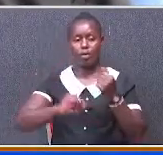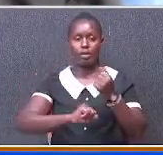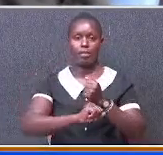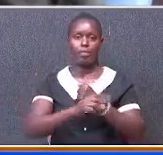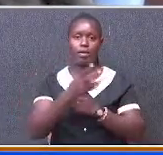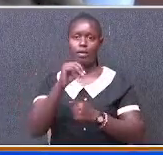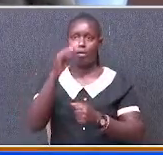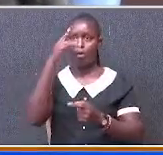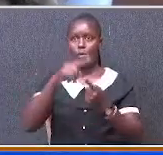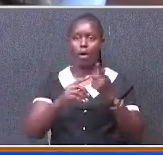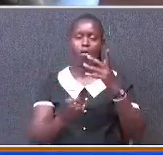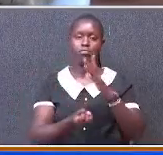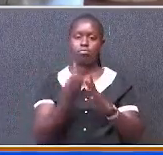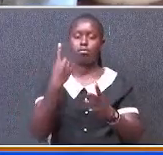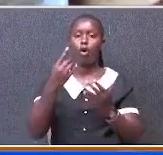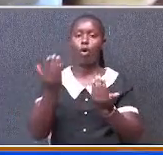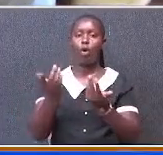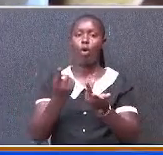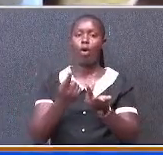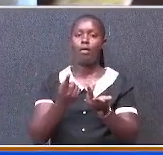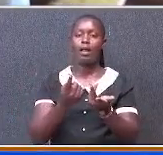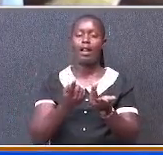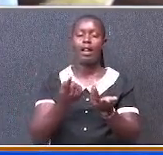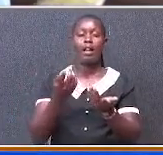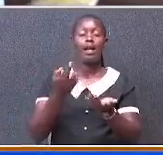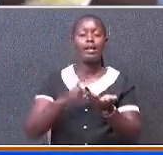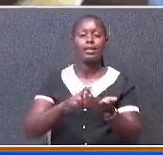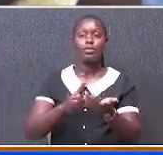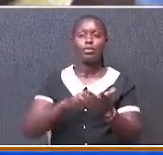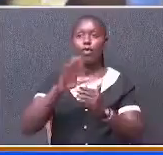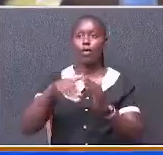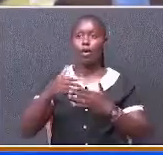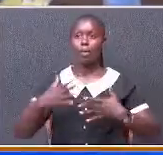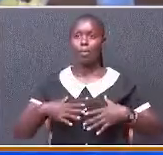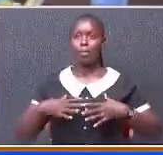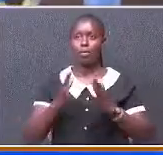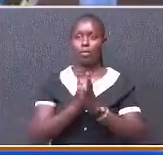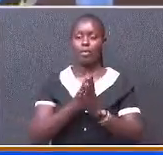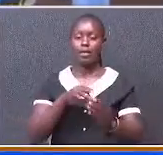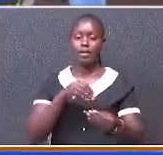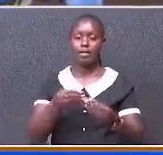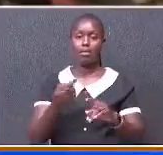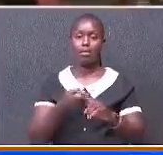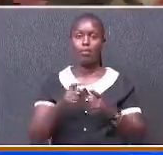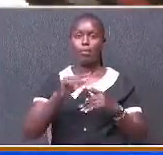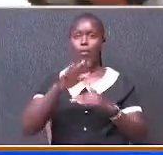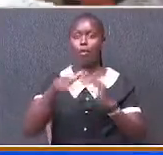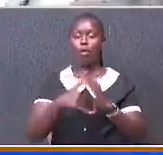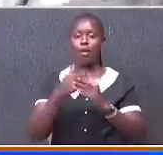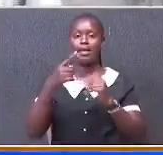launched a database collection of all people with disability across its 60 wards in the county.